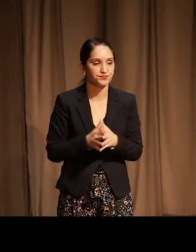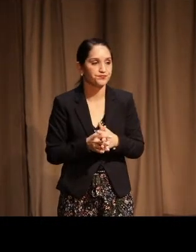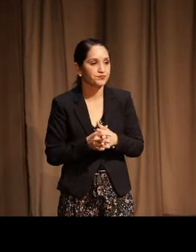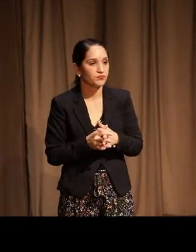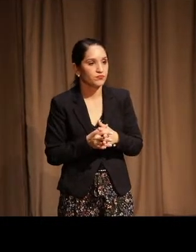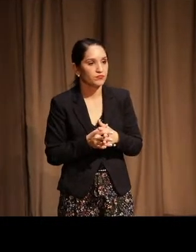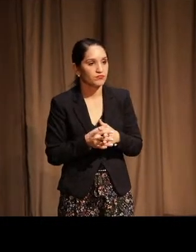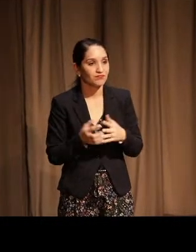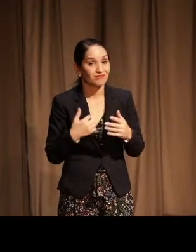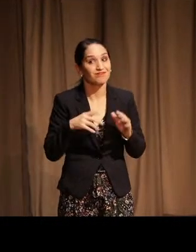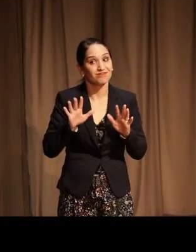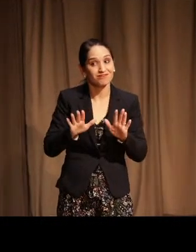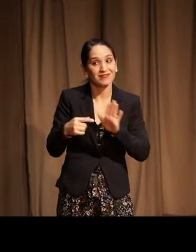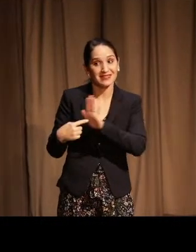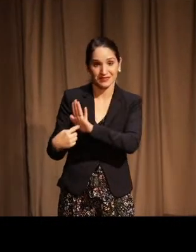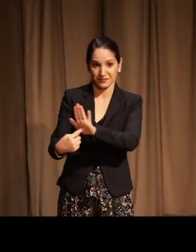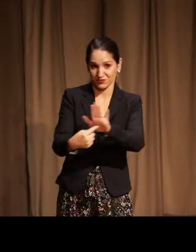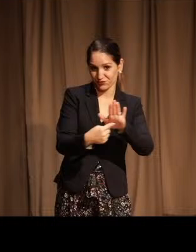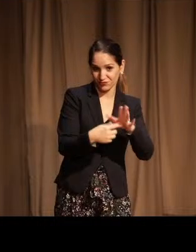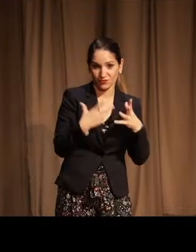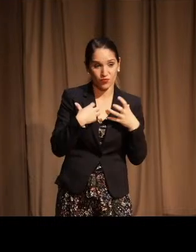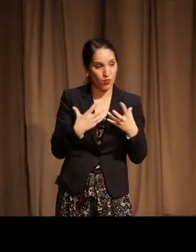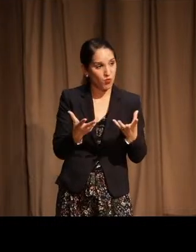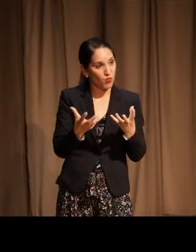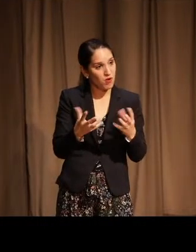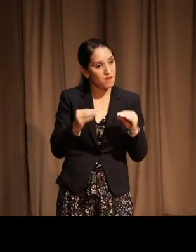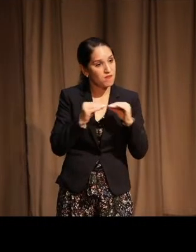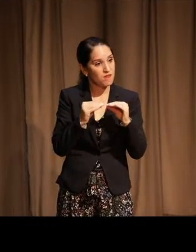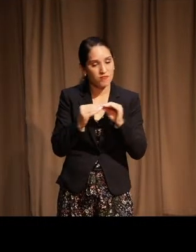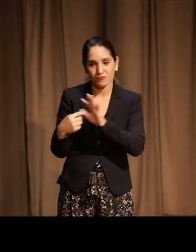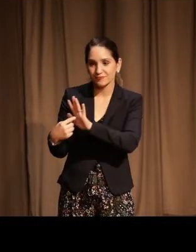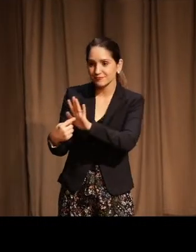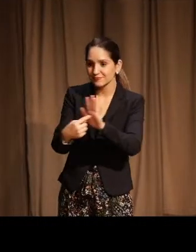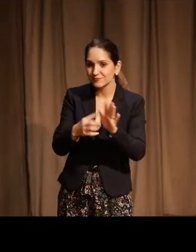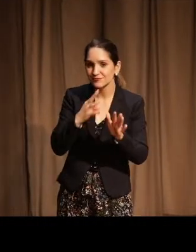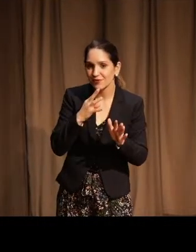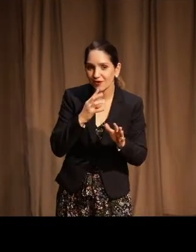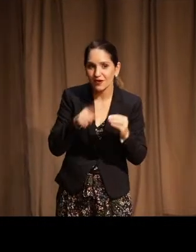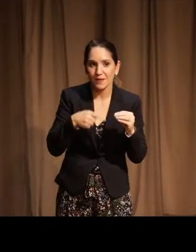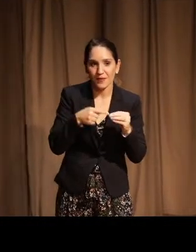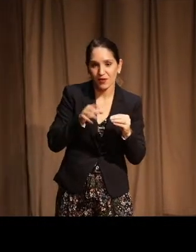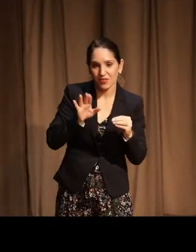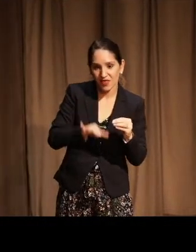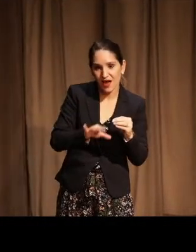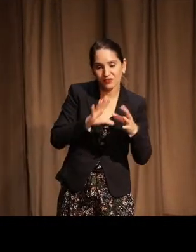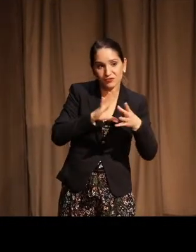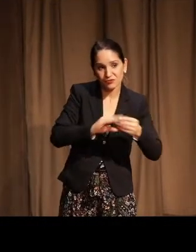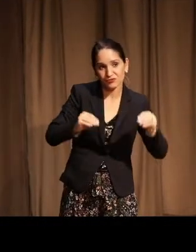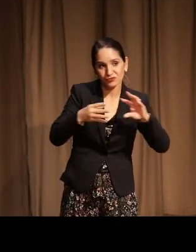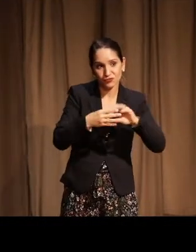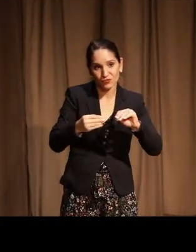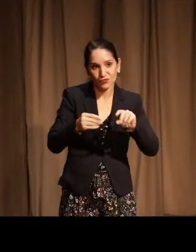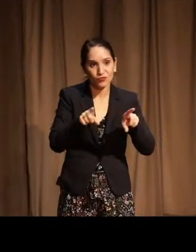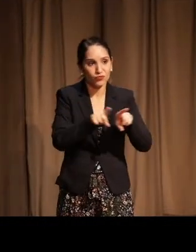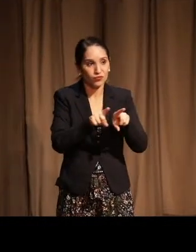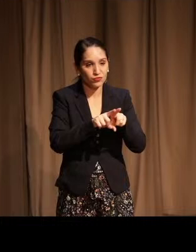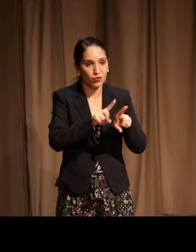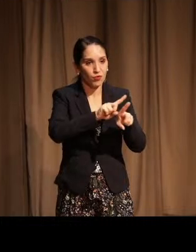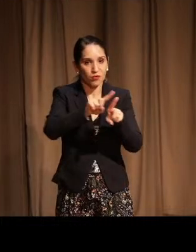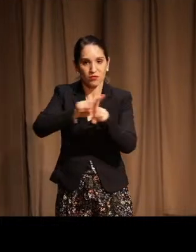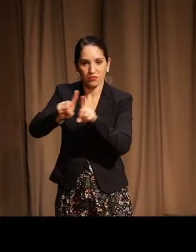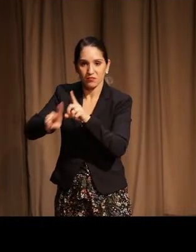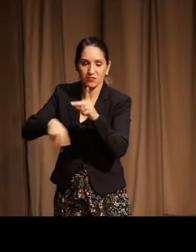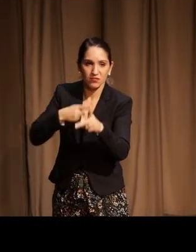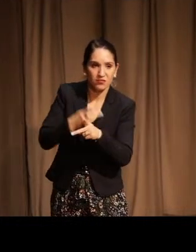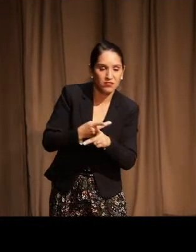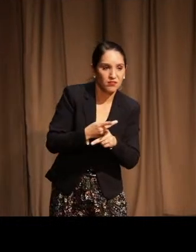So in this exhibition, I want to talk about those who remain in the territory and deal with all types of